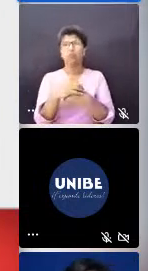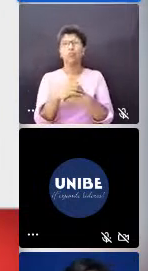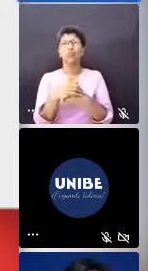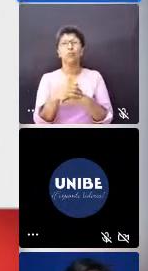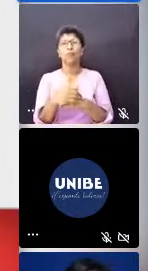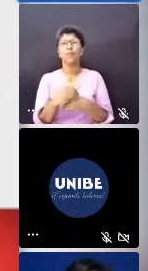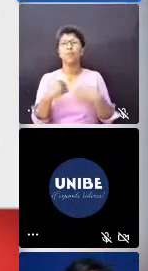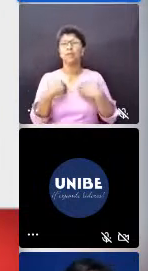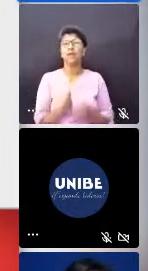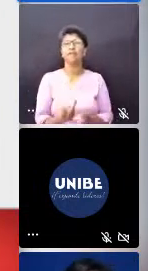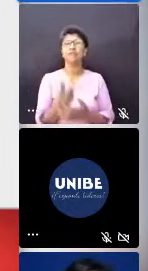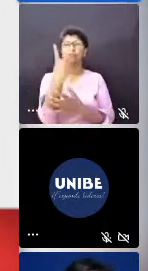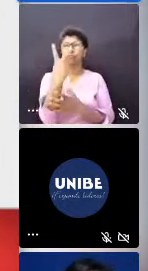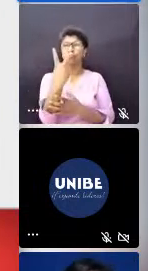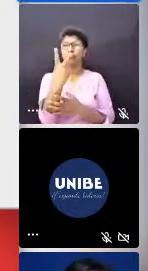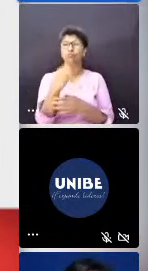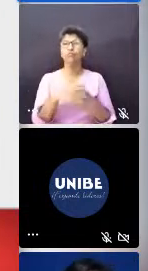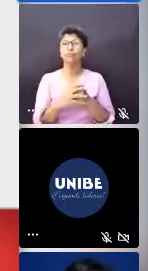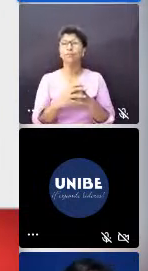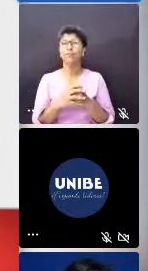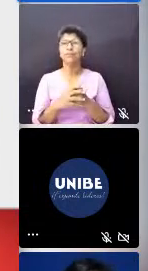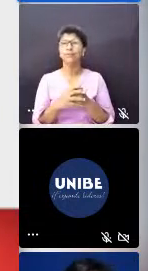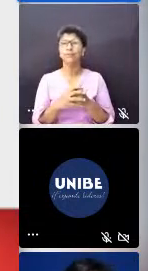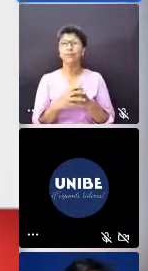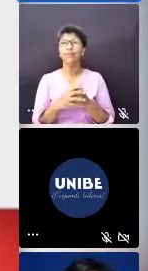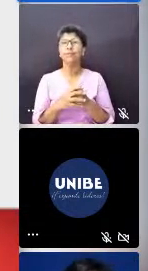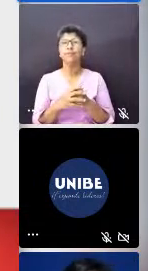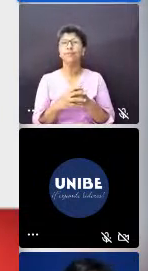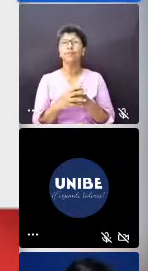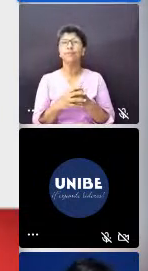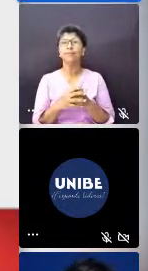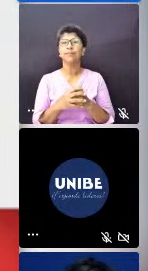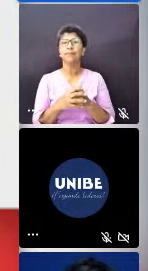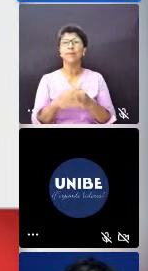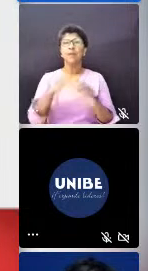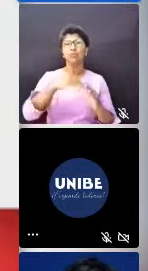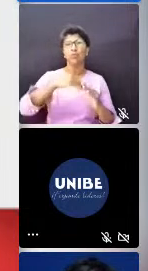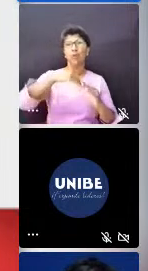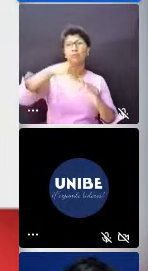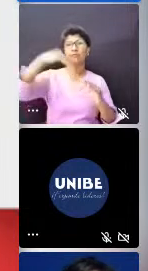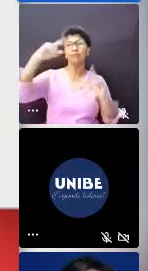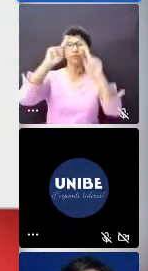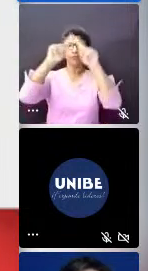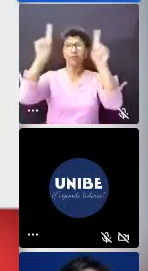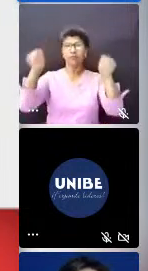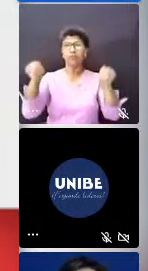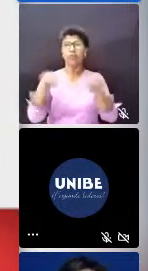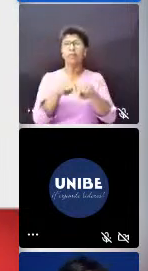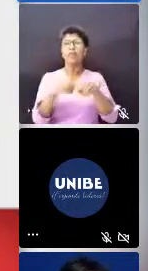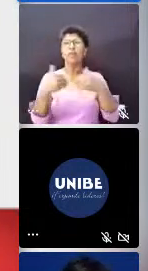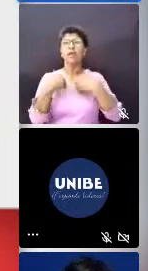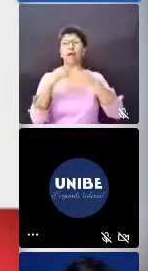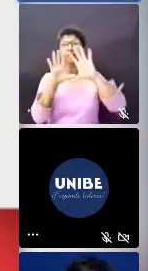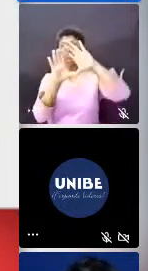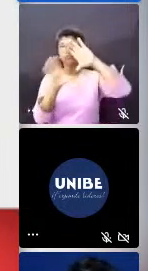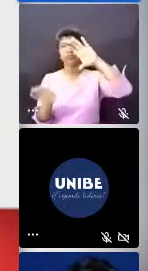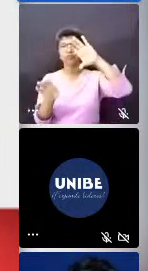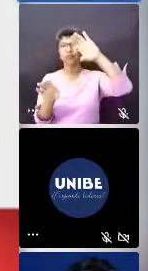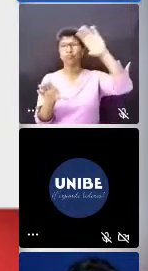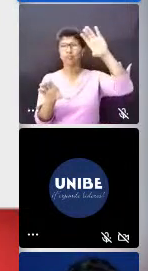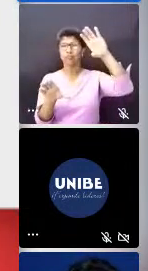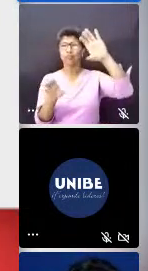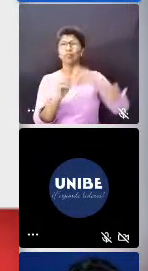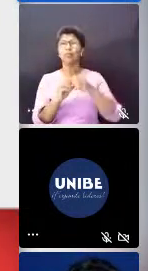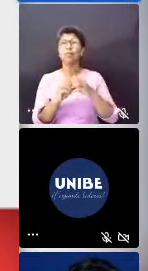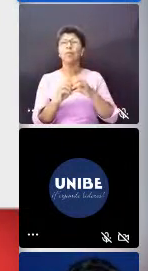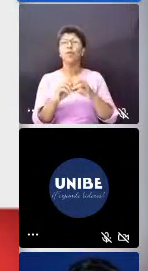2, let's say, on a scale, there are 2 corners. One is